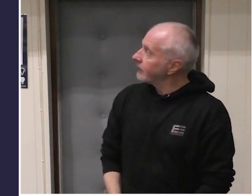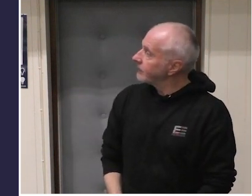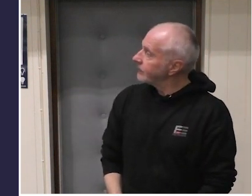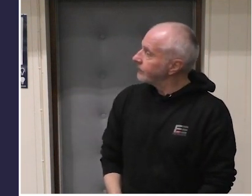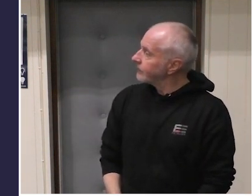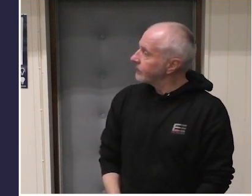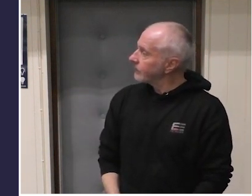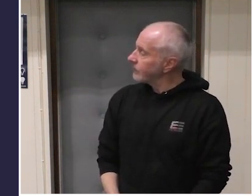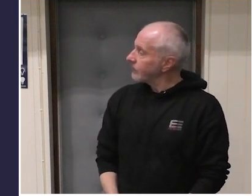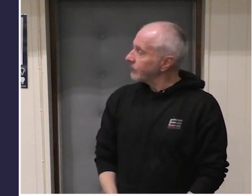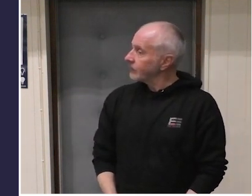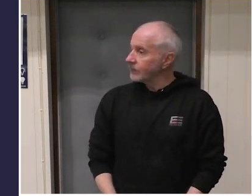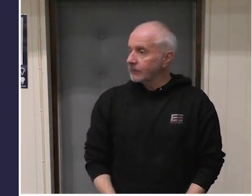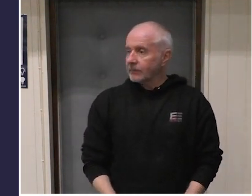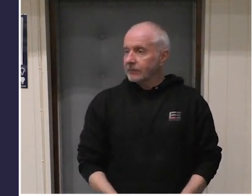How do you feel about that argument?